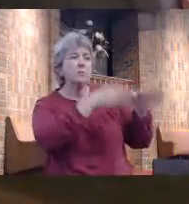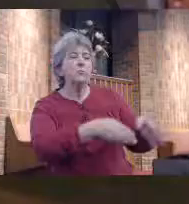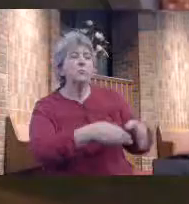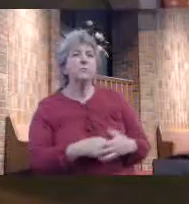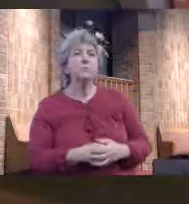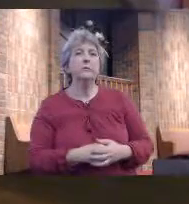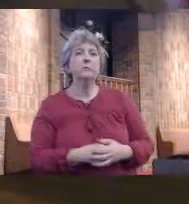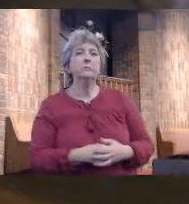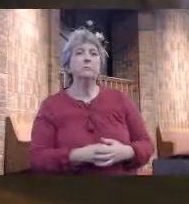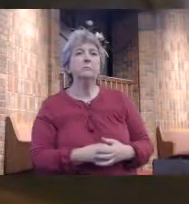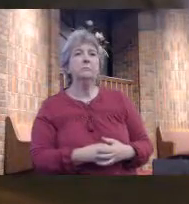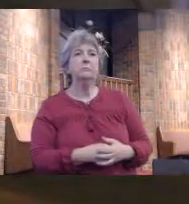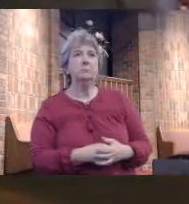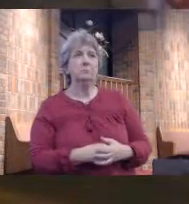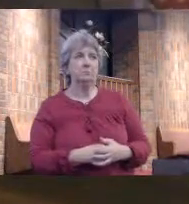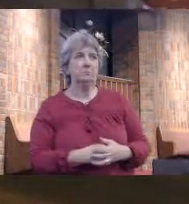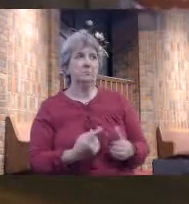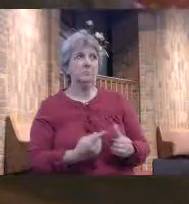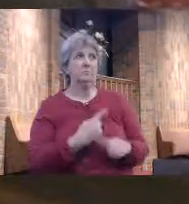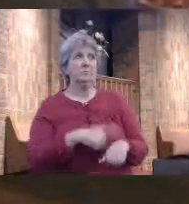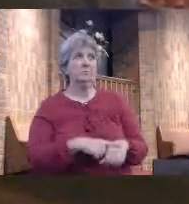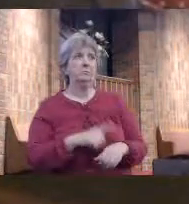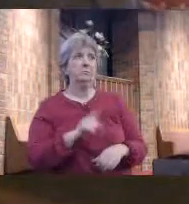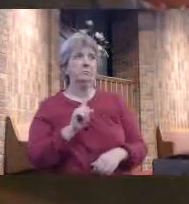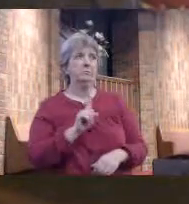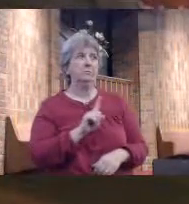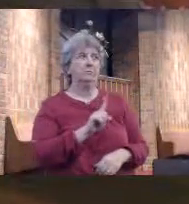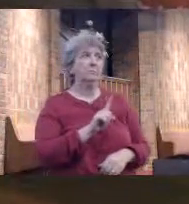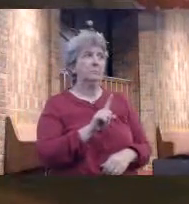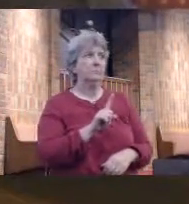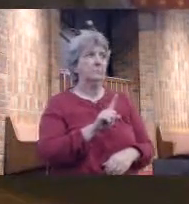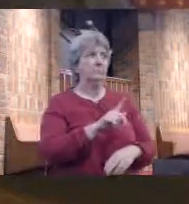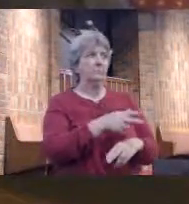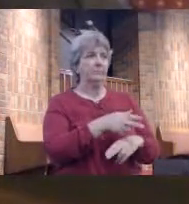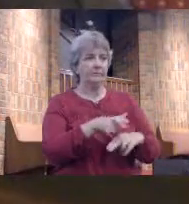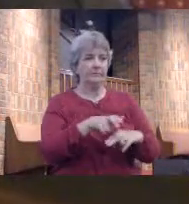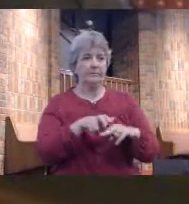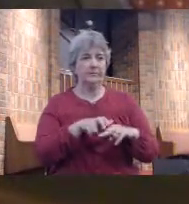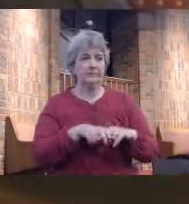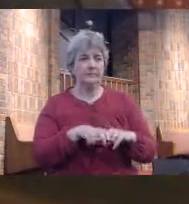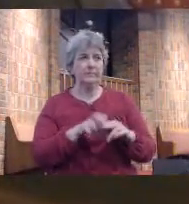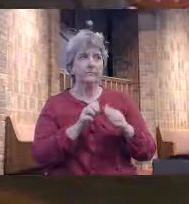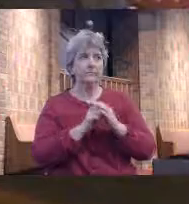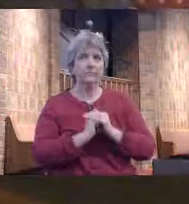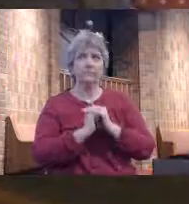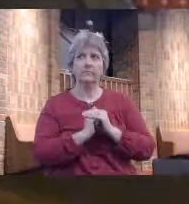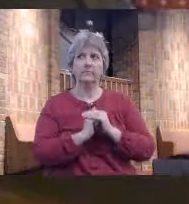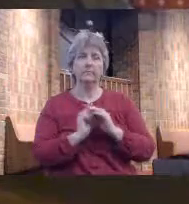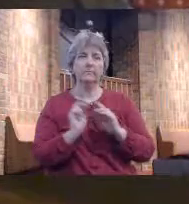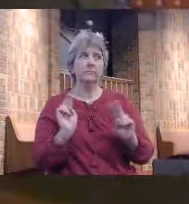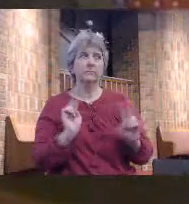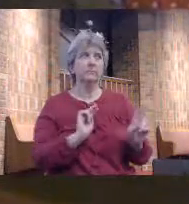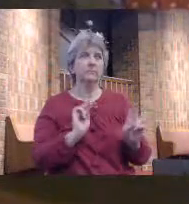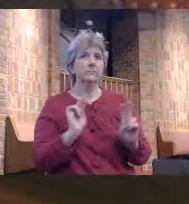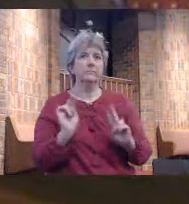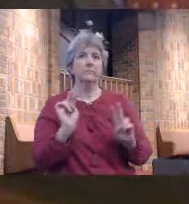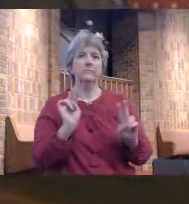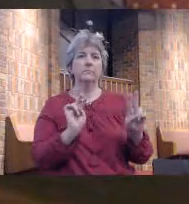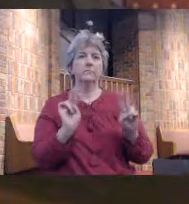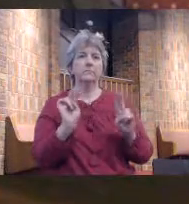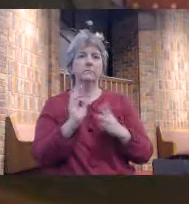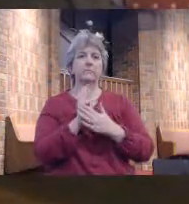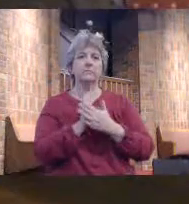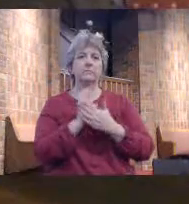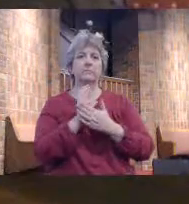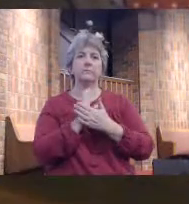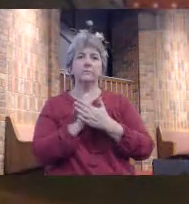And they come in and they sit through our services and they watch and observe.